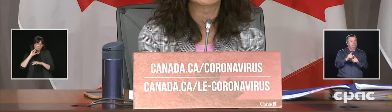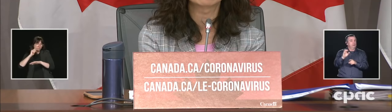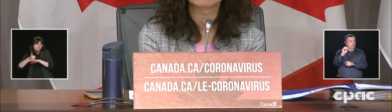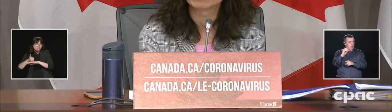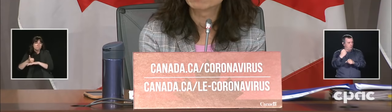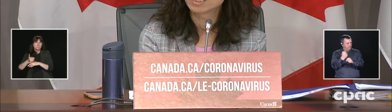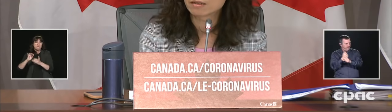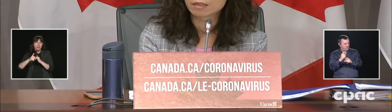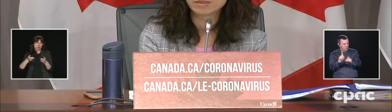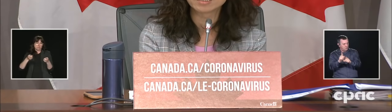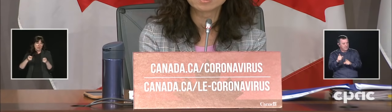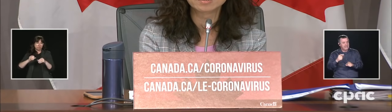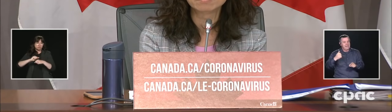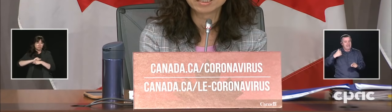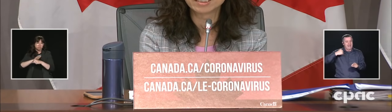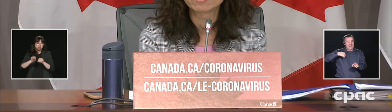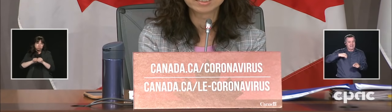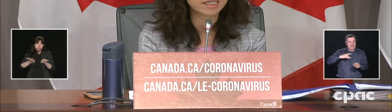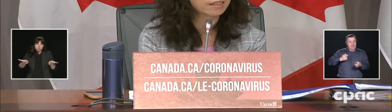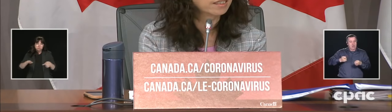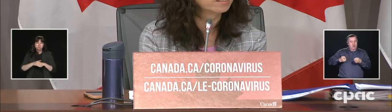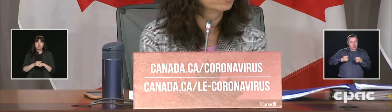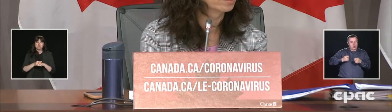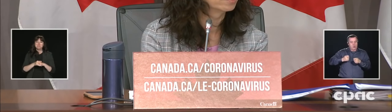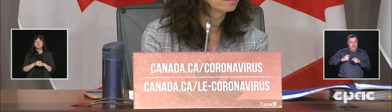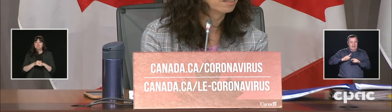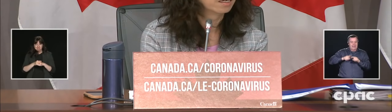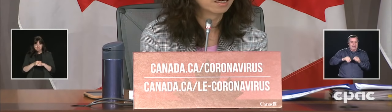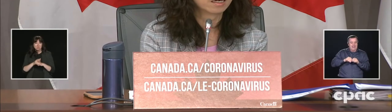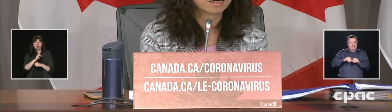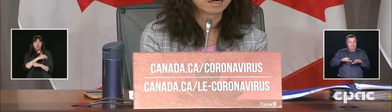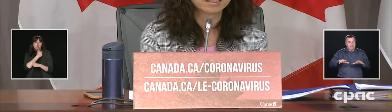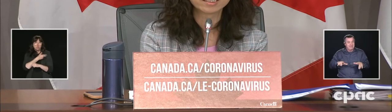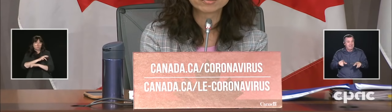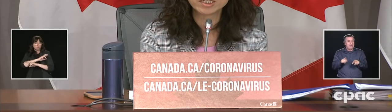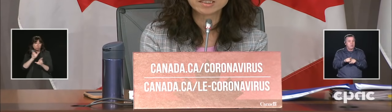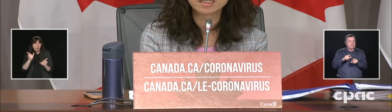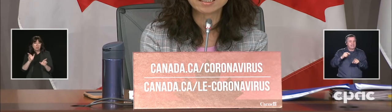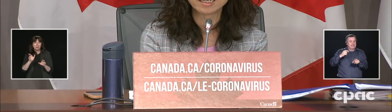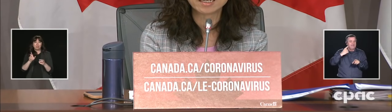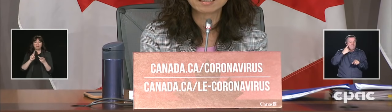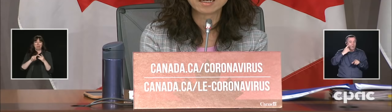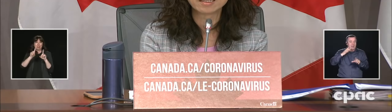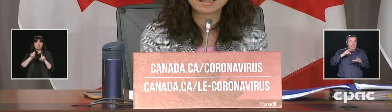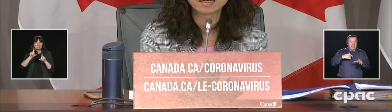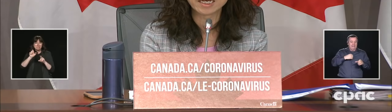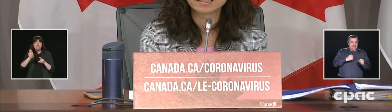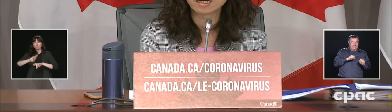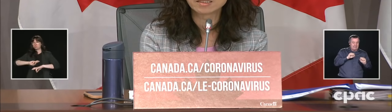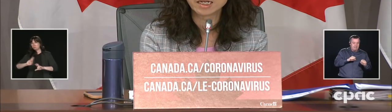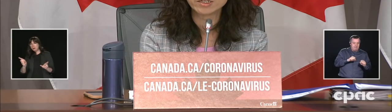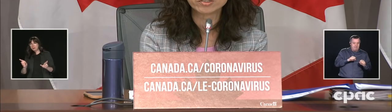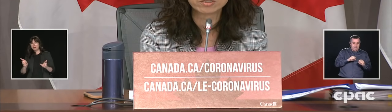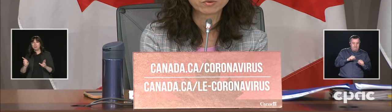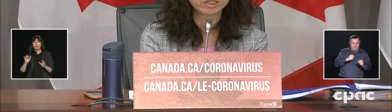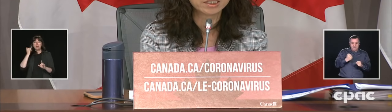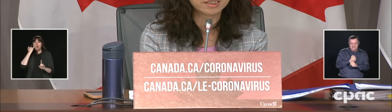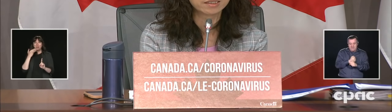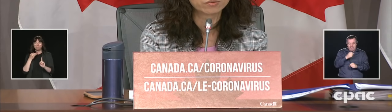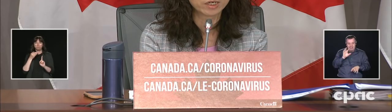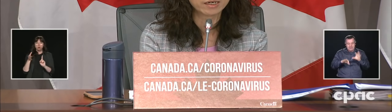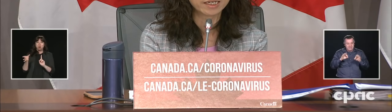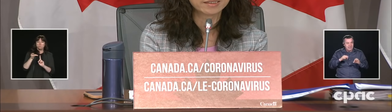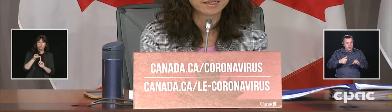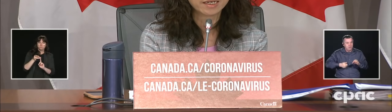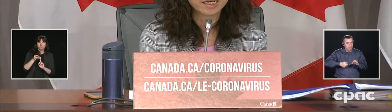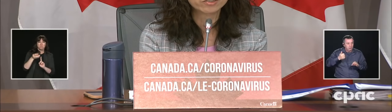sure you have the public health capacity in place for testing as well as contact tracing and case isolation and quarantine,